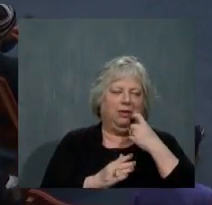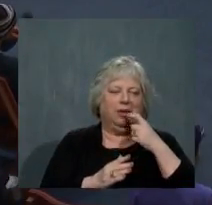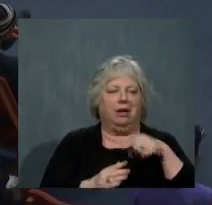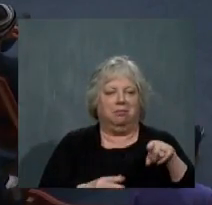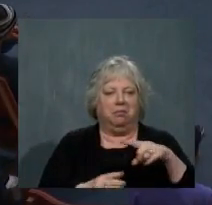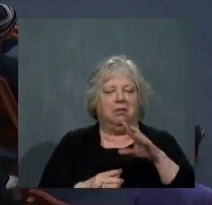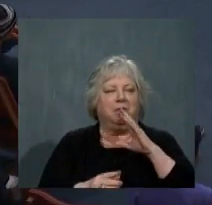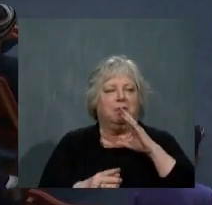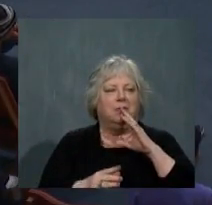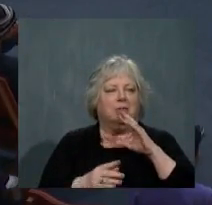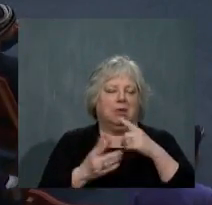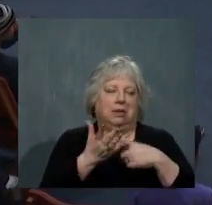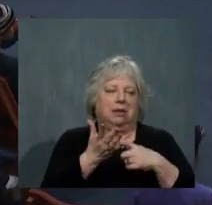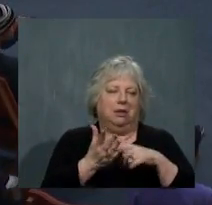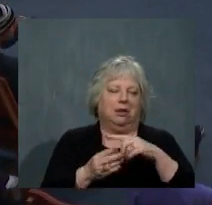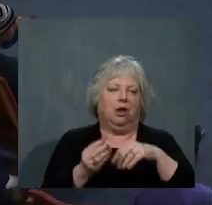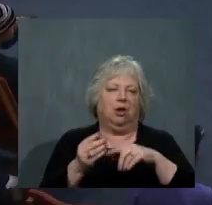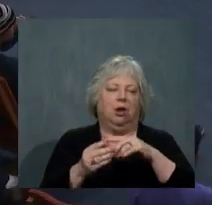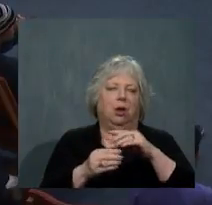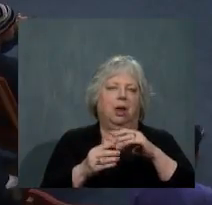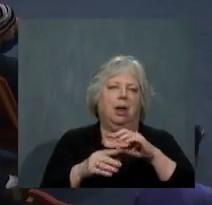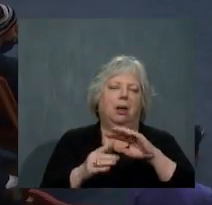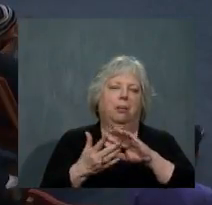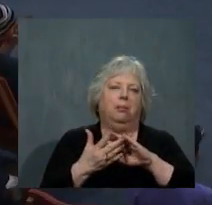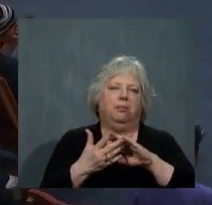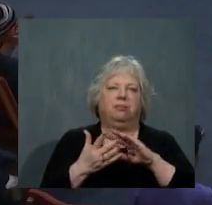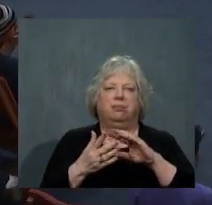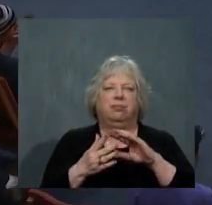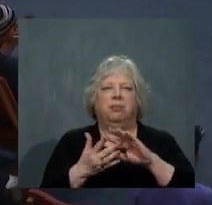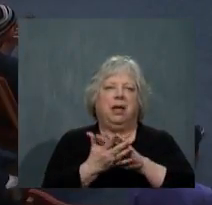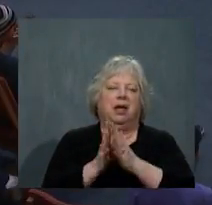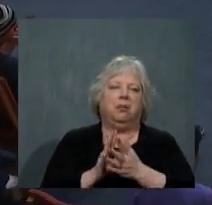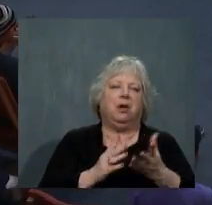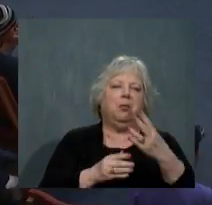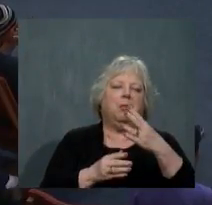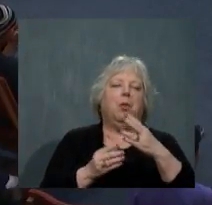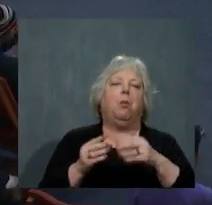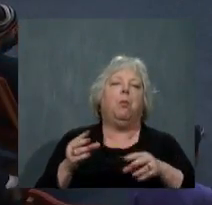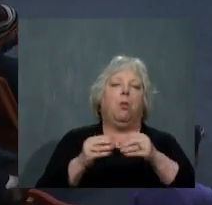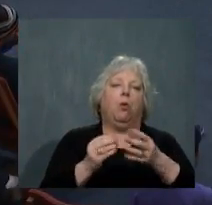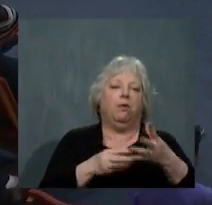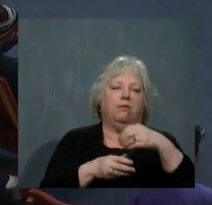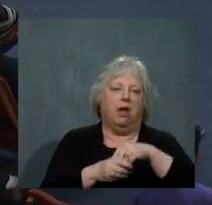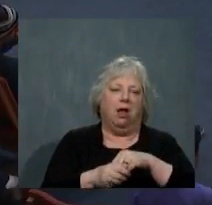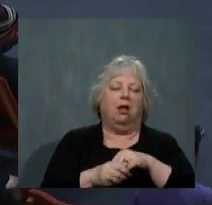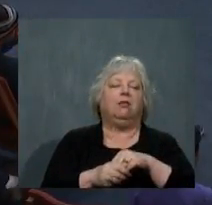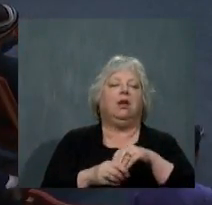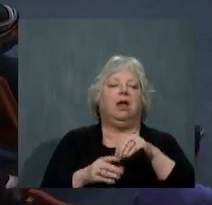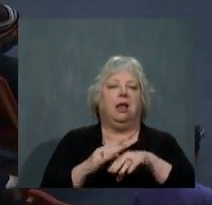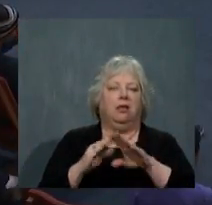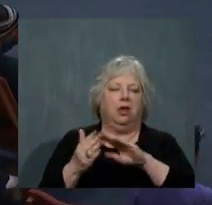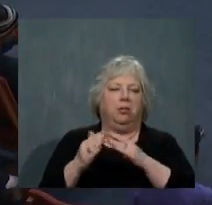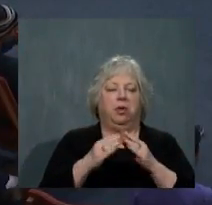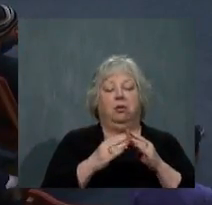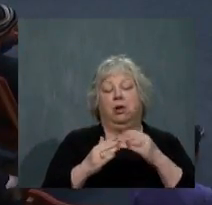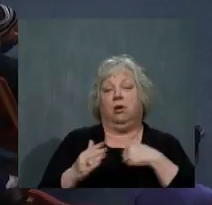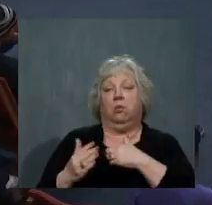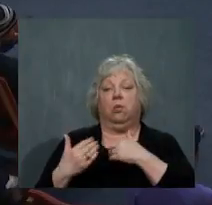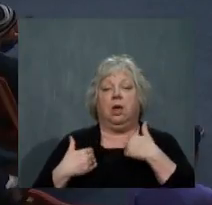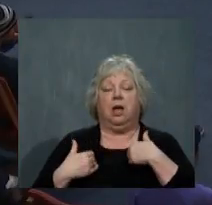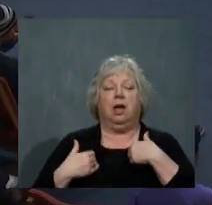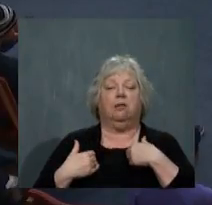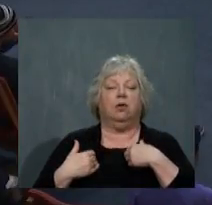they was talking about becoming more involved in the community. But I think we've got several churches in Southwest that have vans that every day except